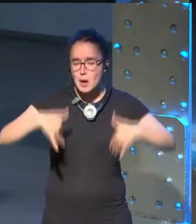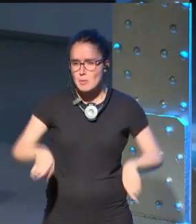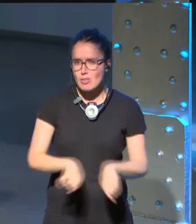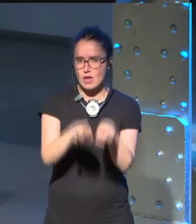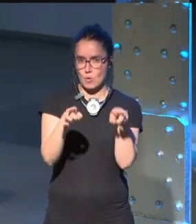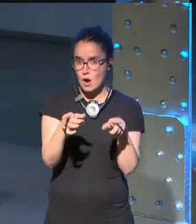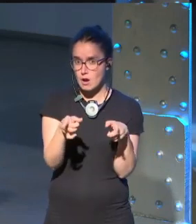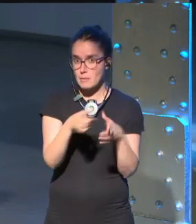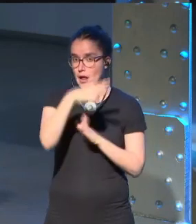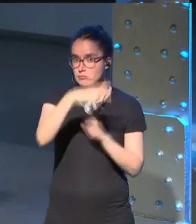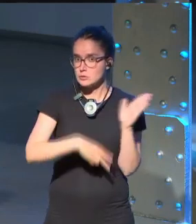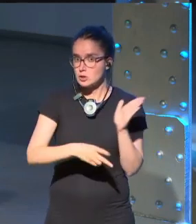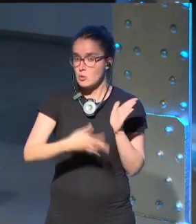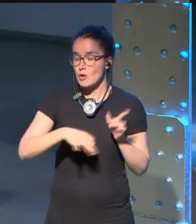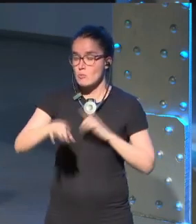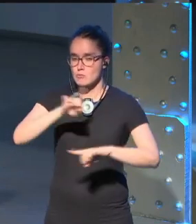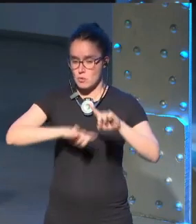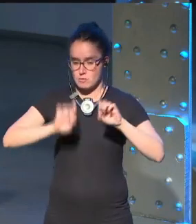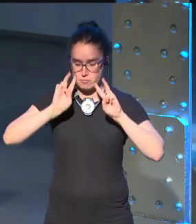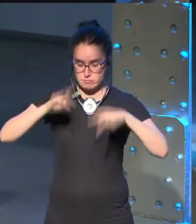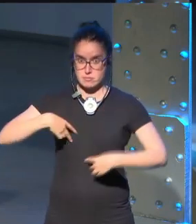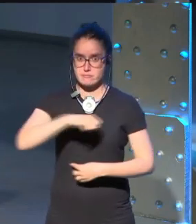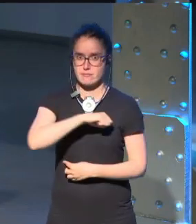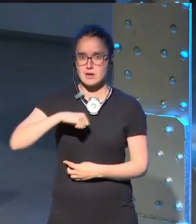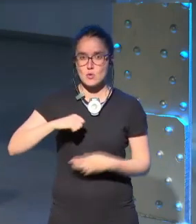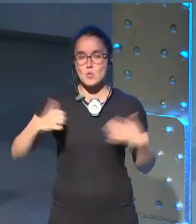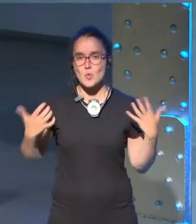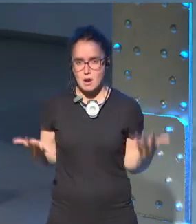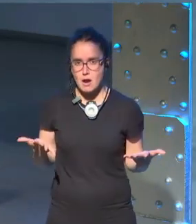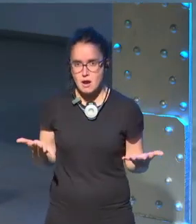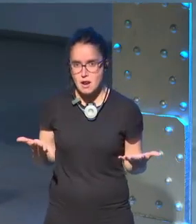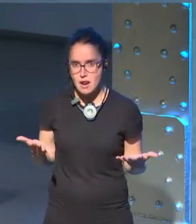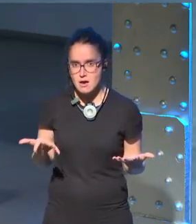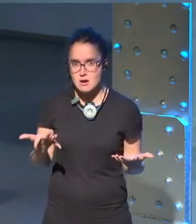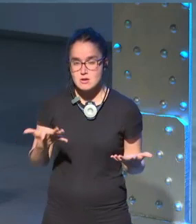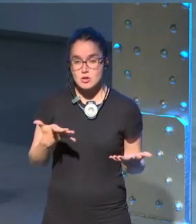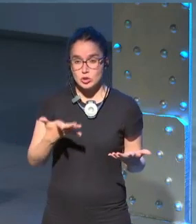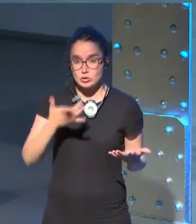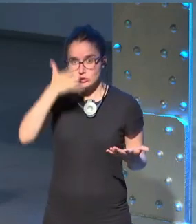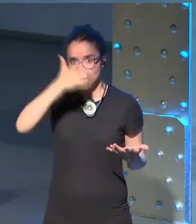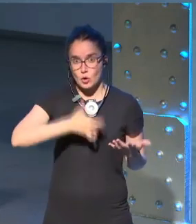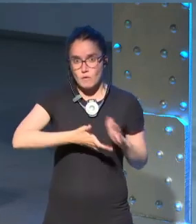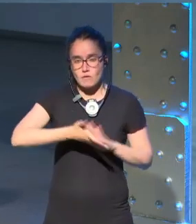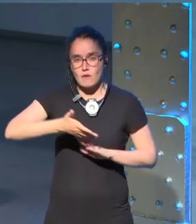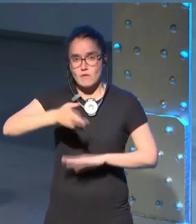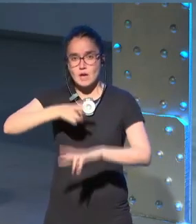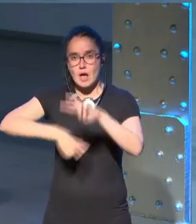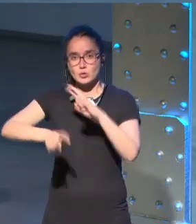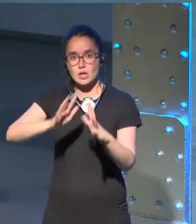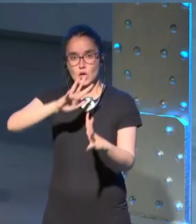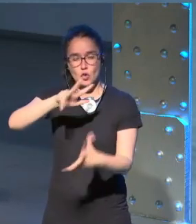with us, with me, is that I tend to look at sources of news that I'm